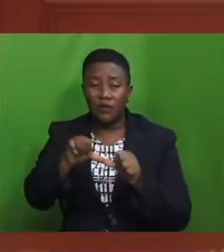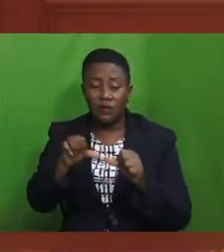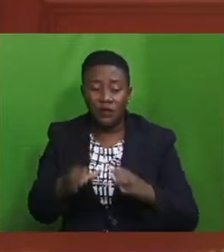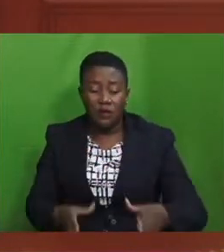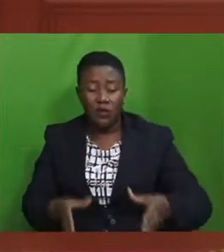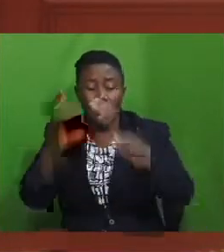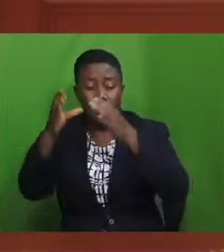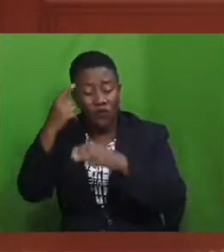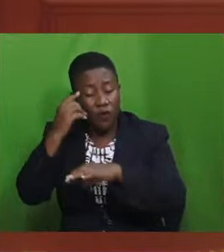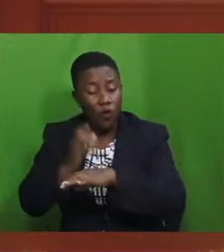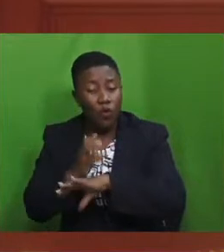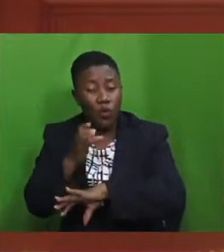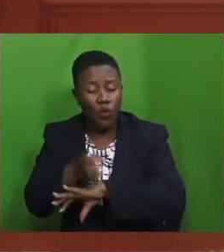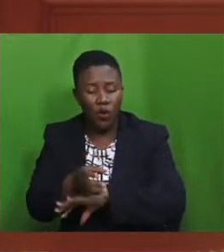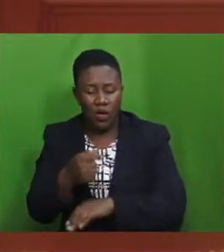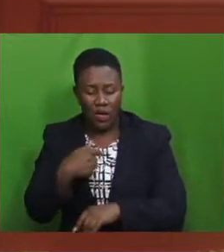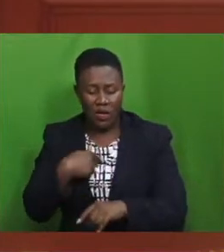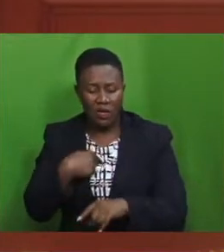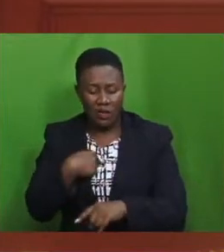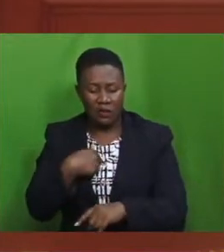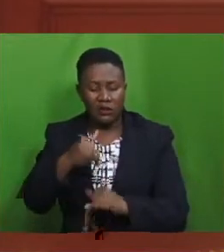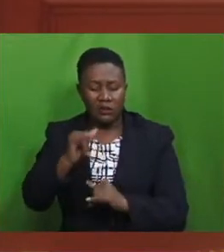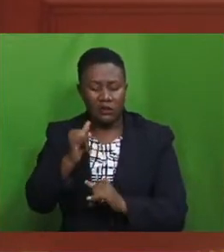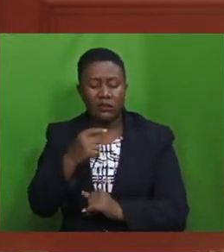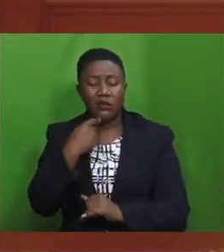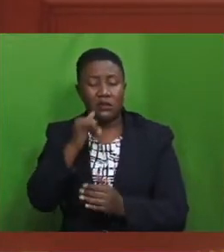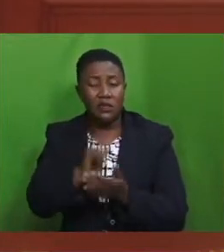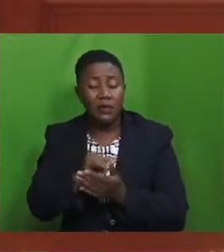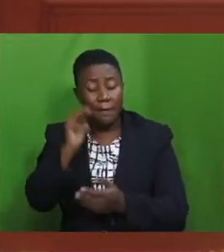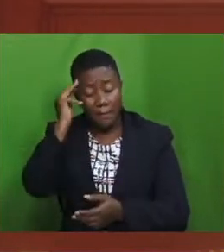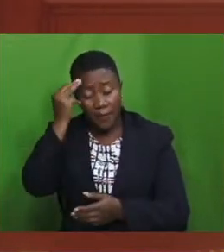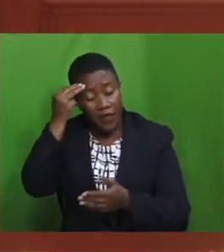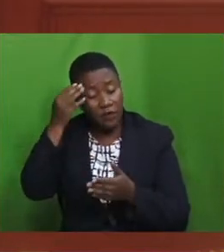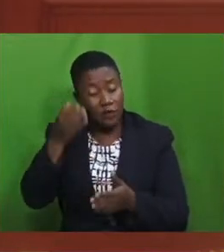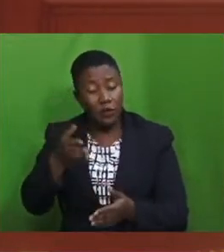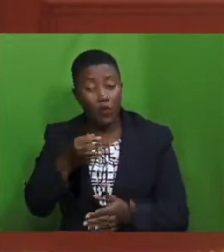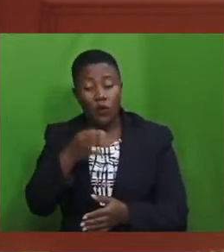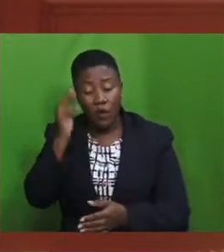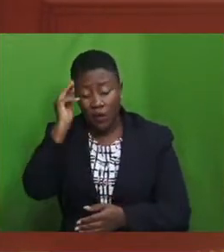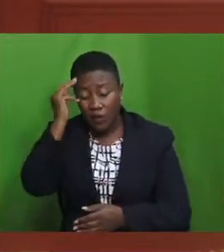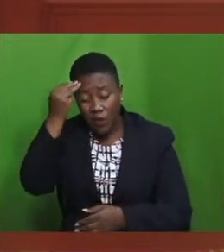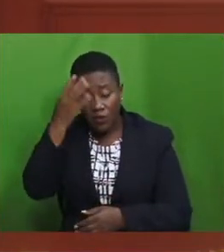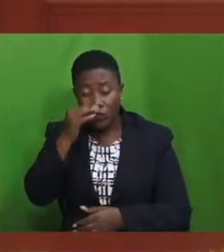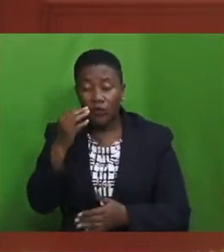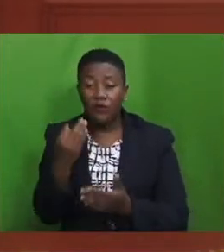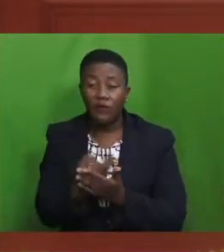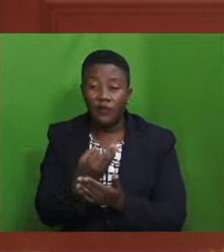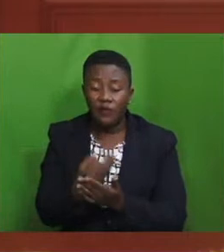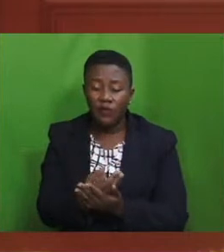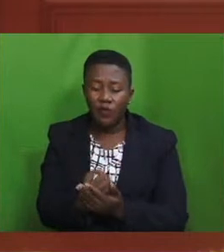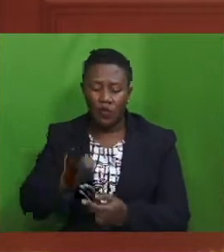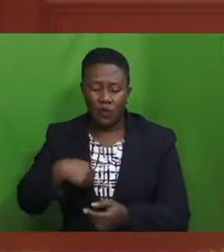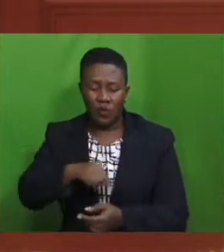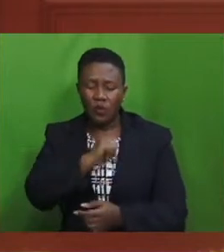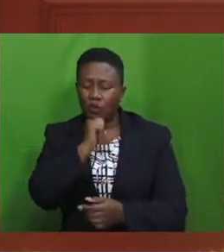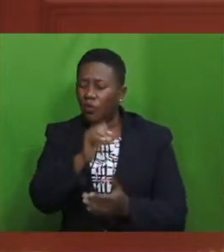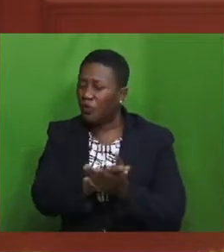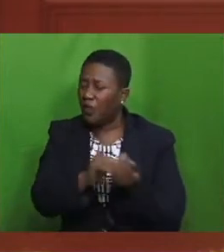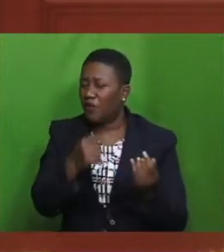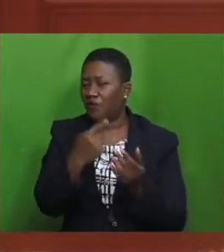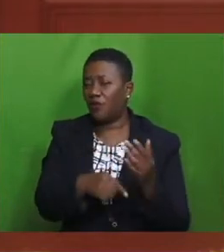insist, Mr. Speaker, that the Ministry of Finance, we don't want to believe what we are